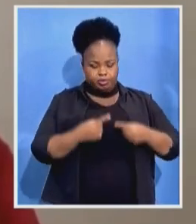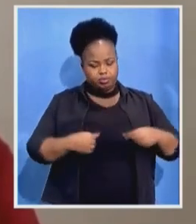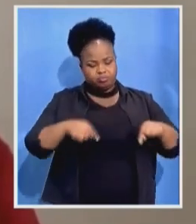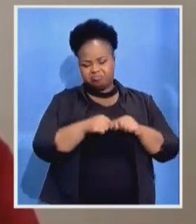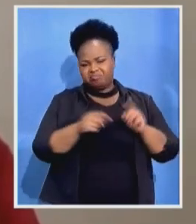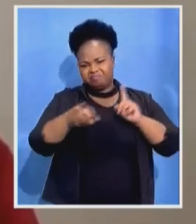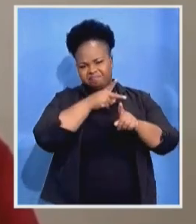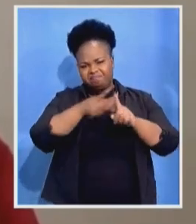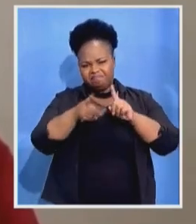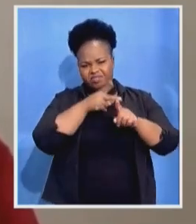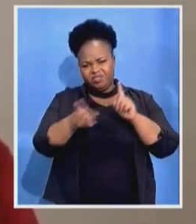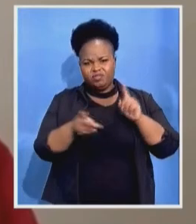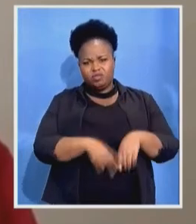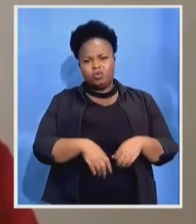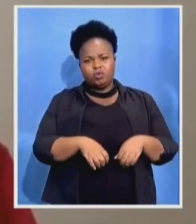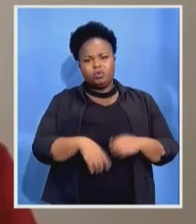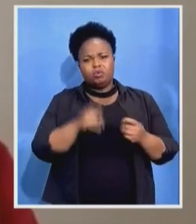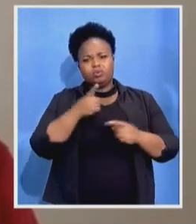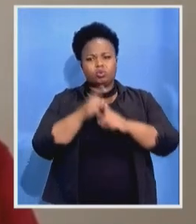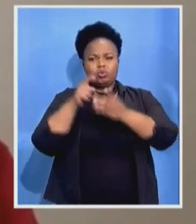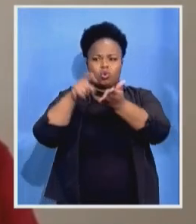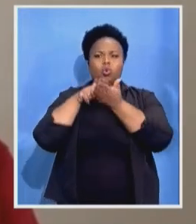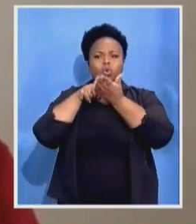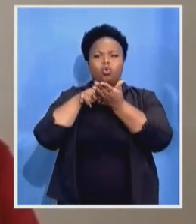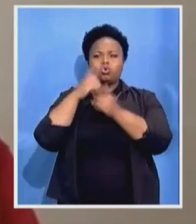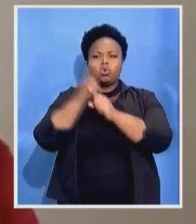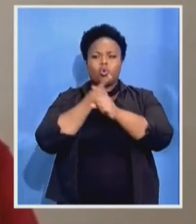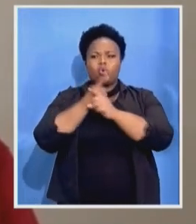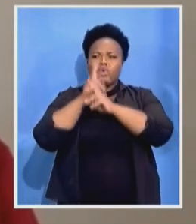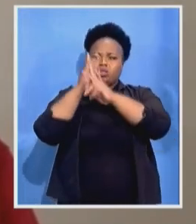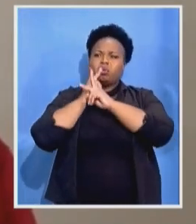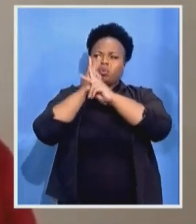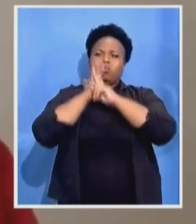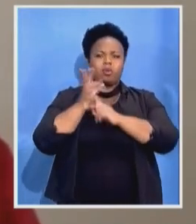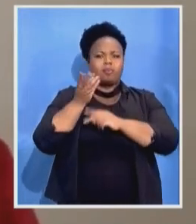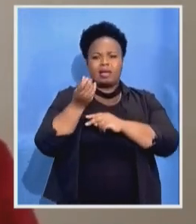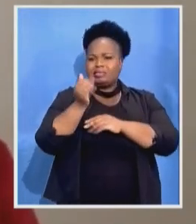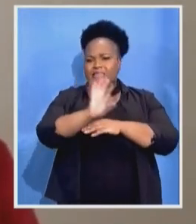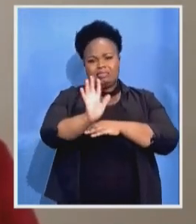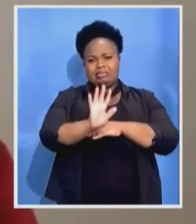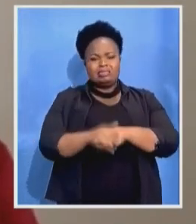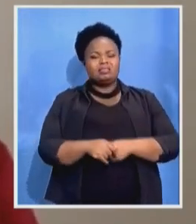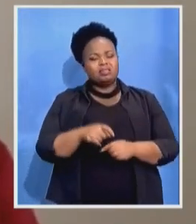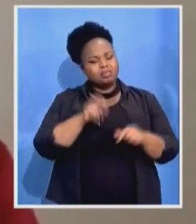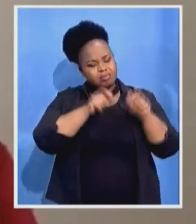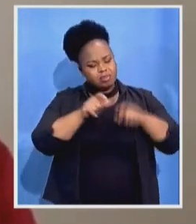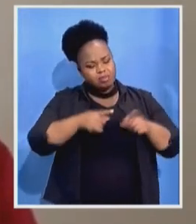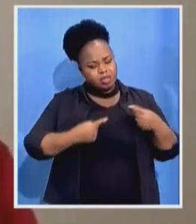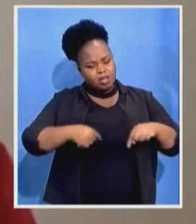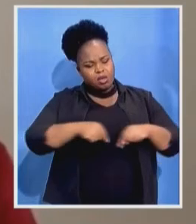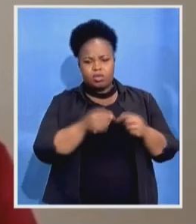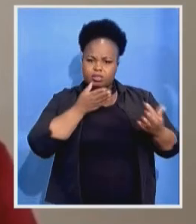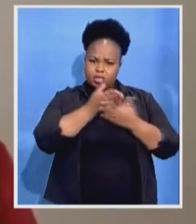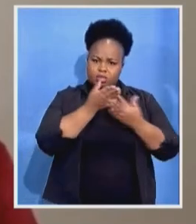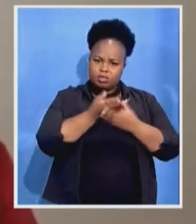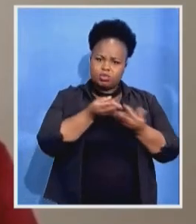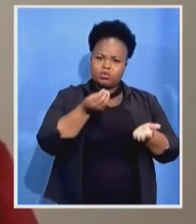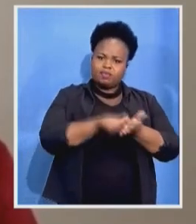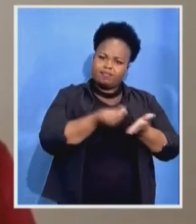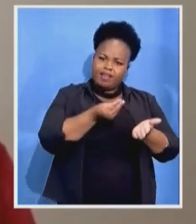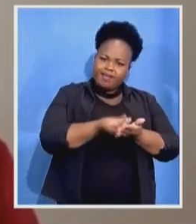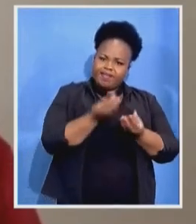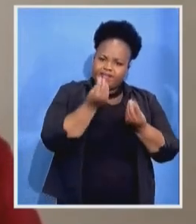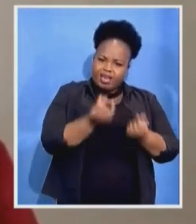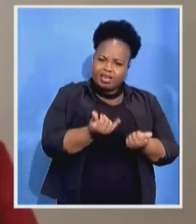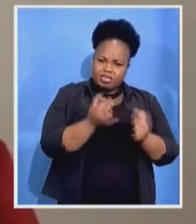our people continue to have access to finance, our small business are able, without discrimination, to